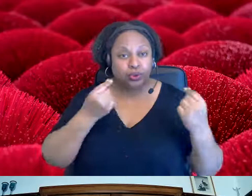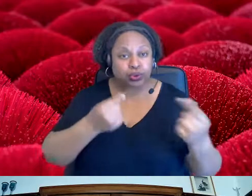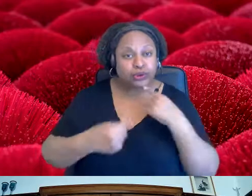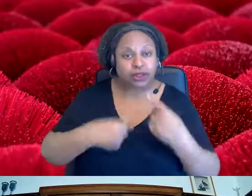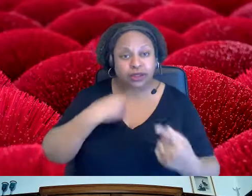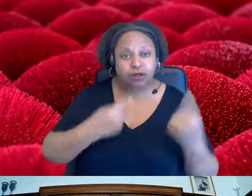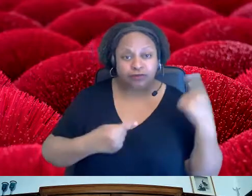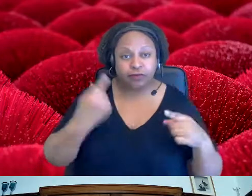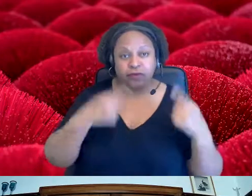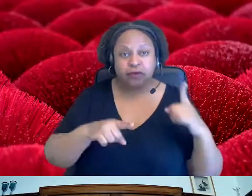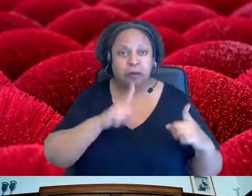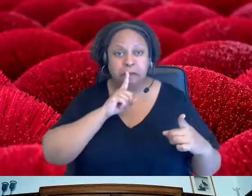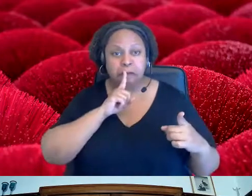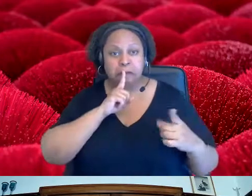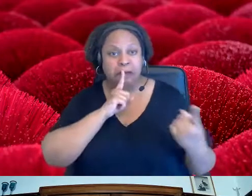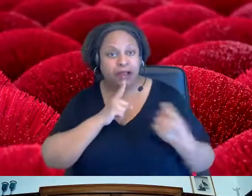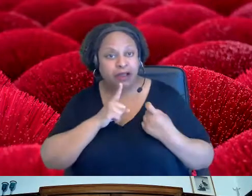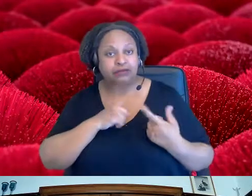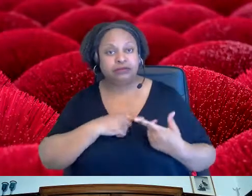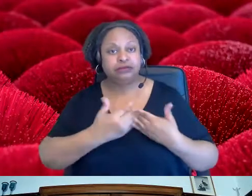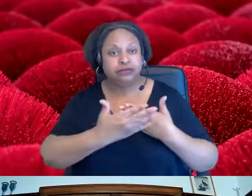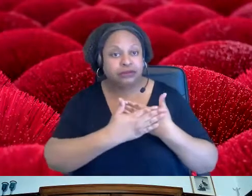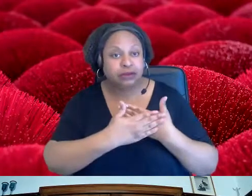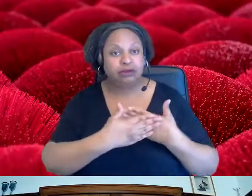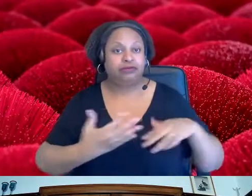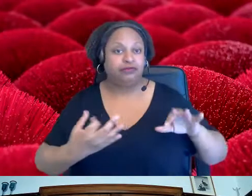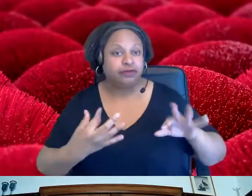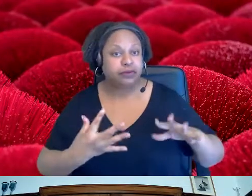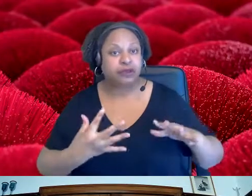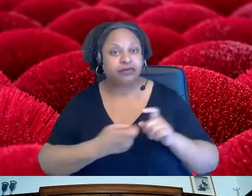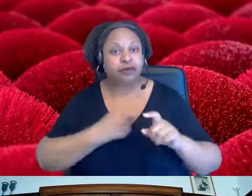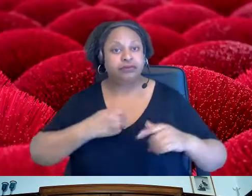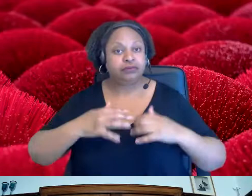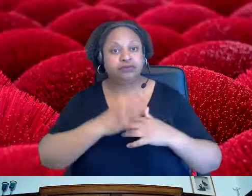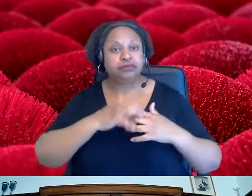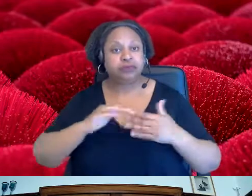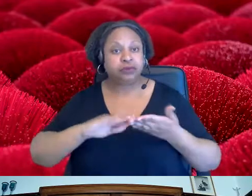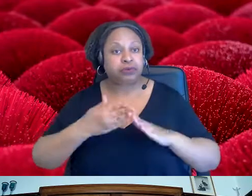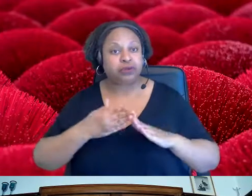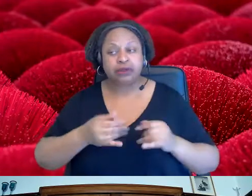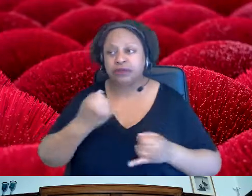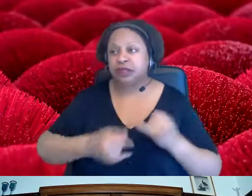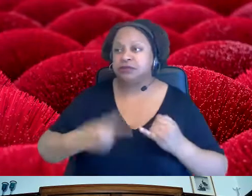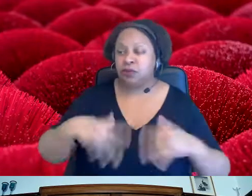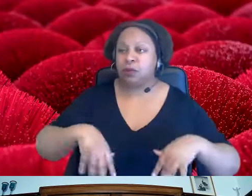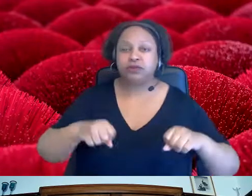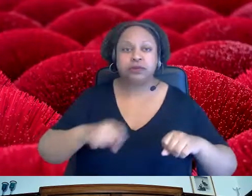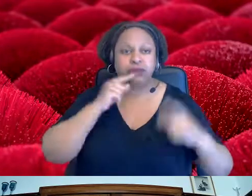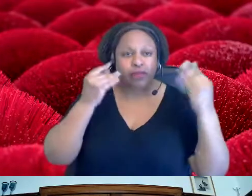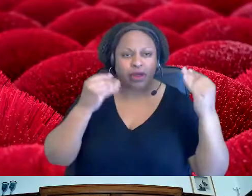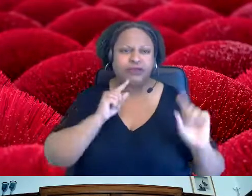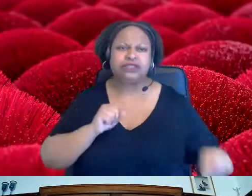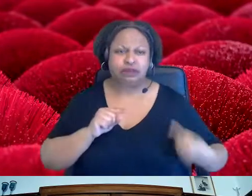it was done on the fly, and it was not thought about, and it was